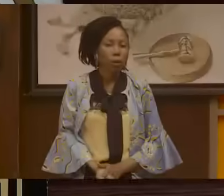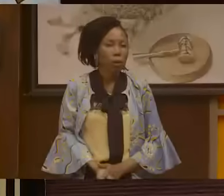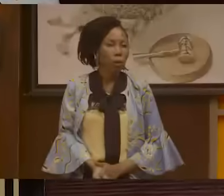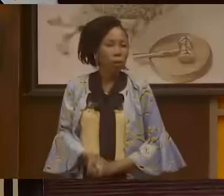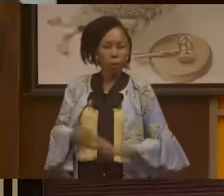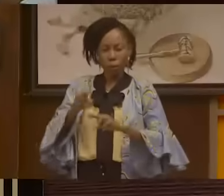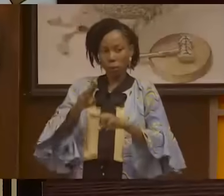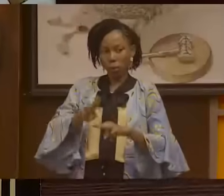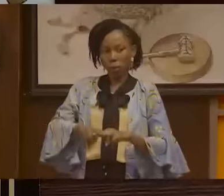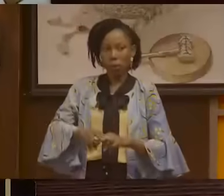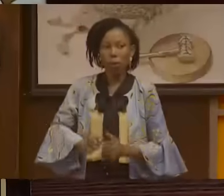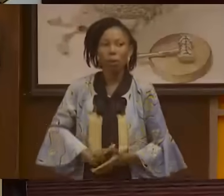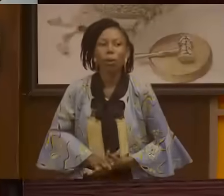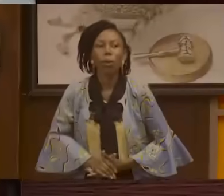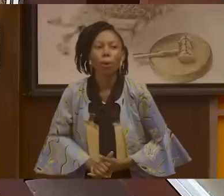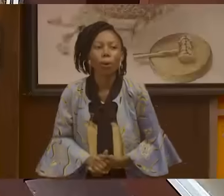Please be seated.